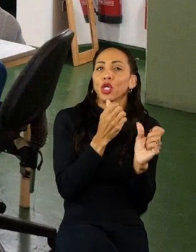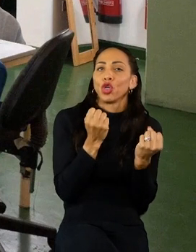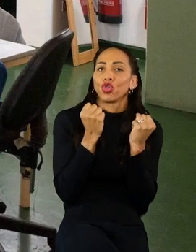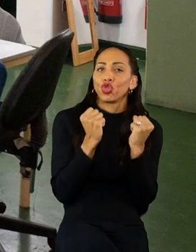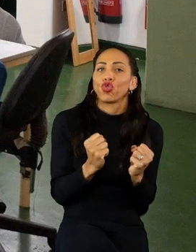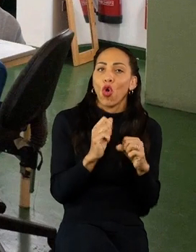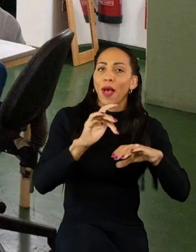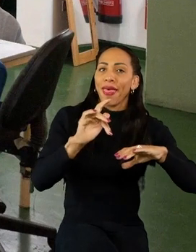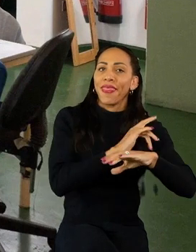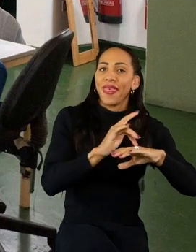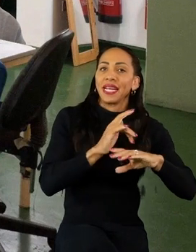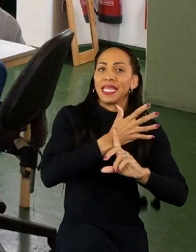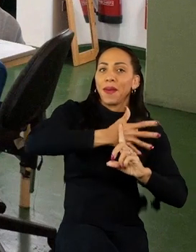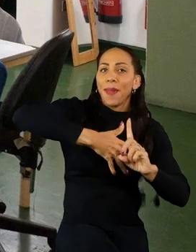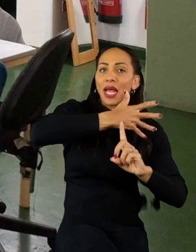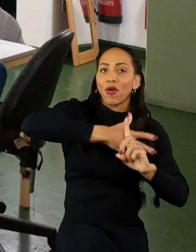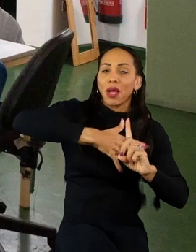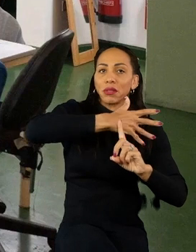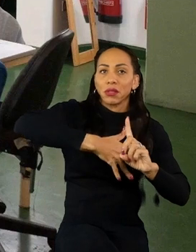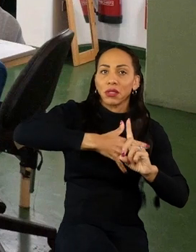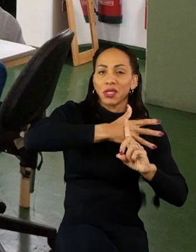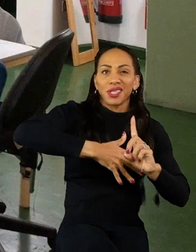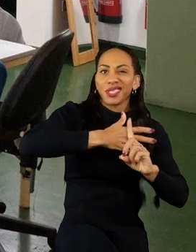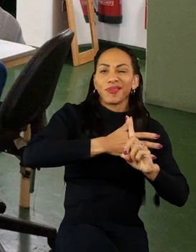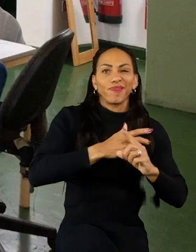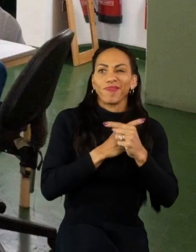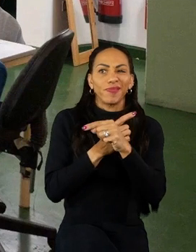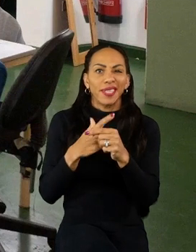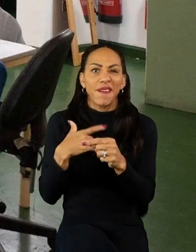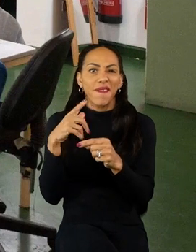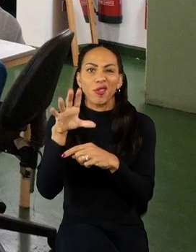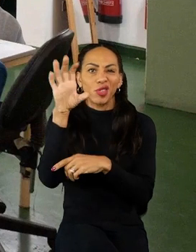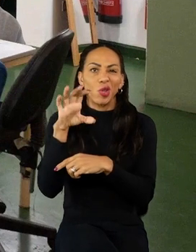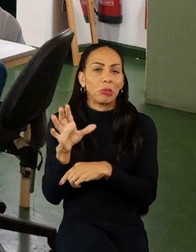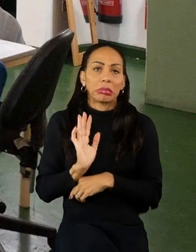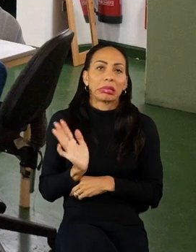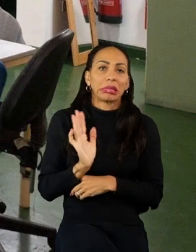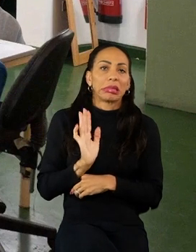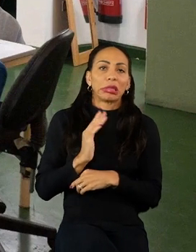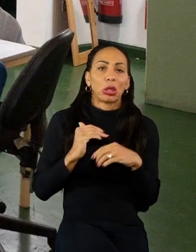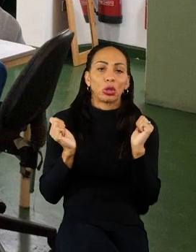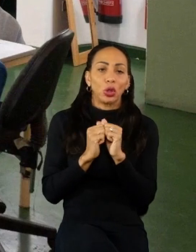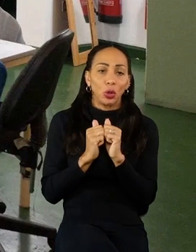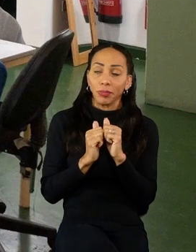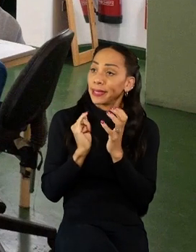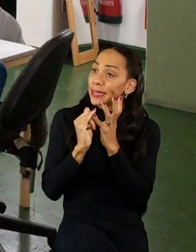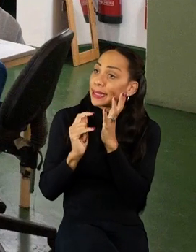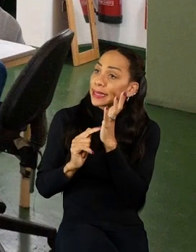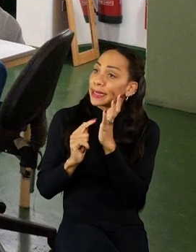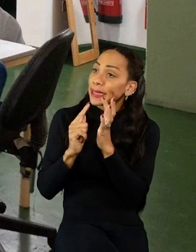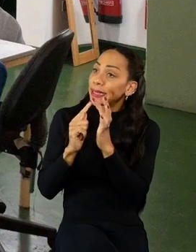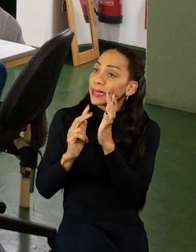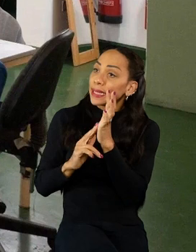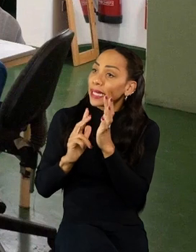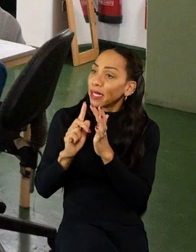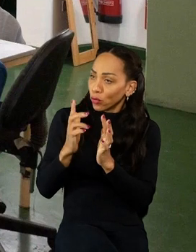who had a very theatrical background, really hadn't used this sort of technology before, it didn't feel fit for purpose. Did